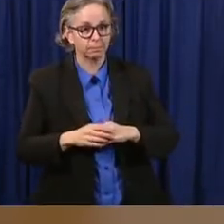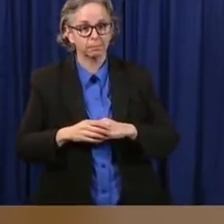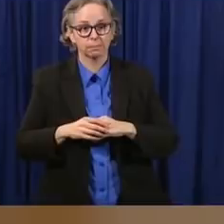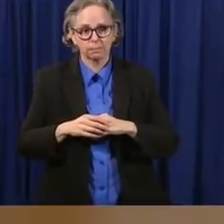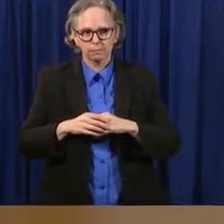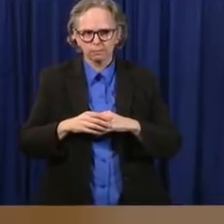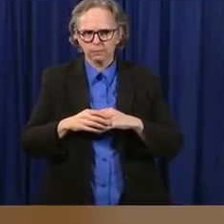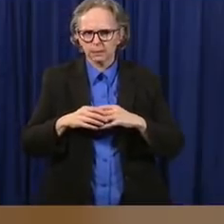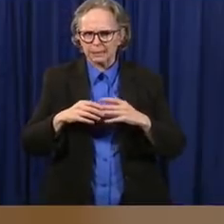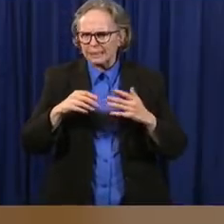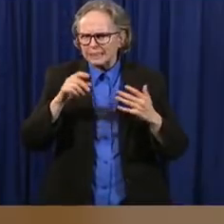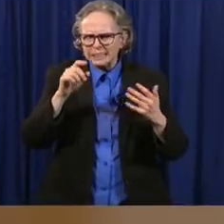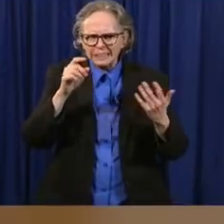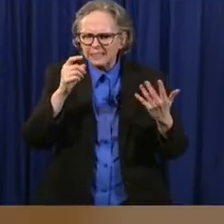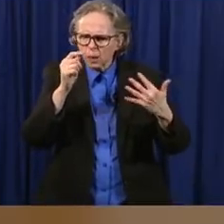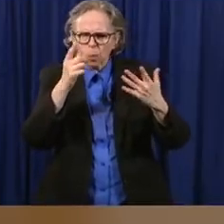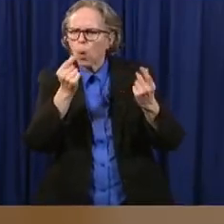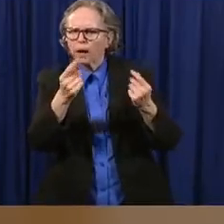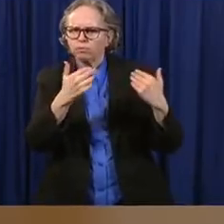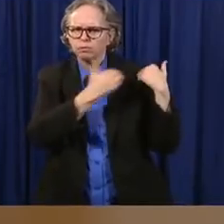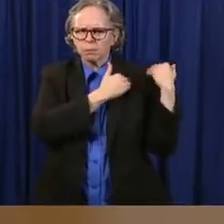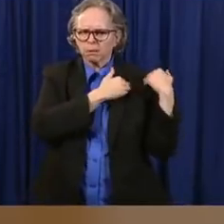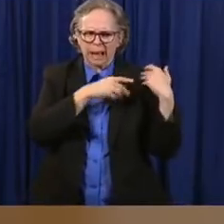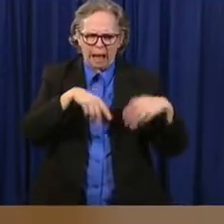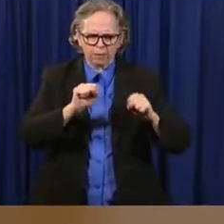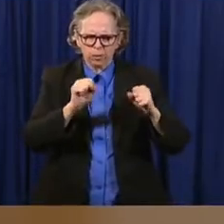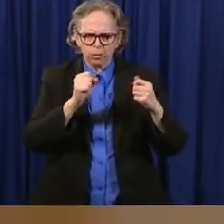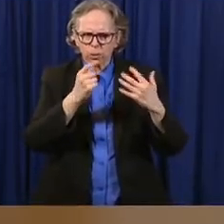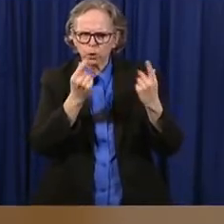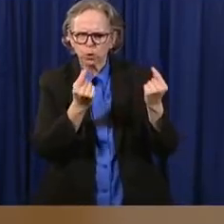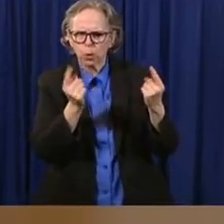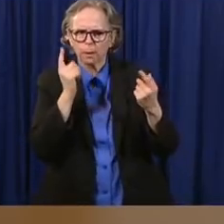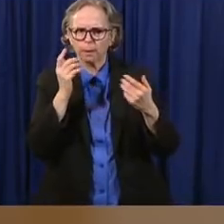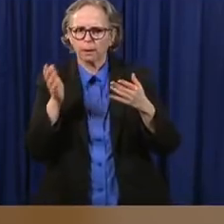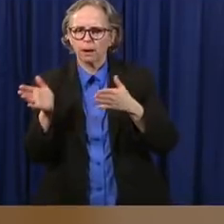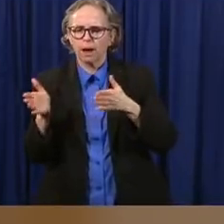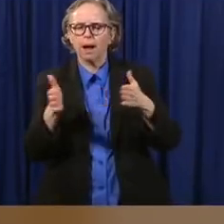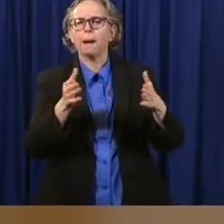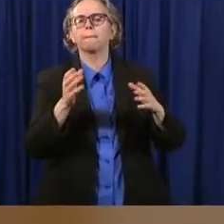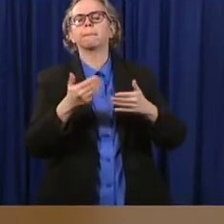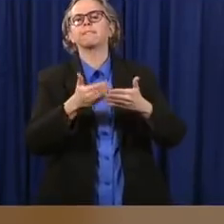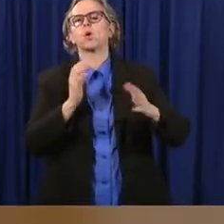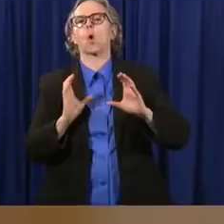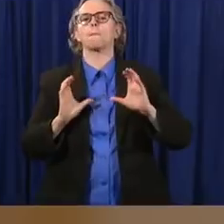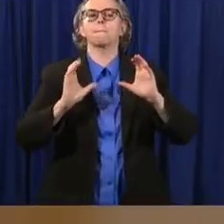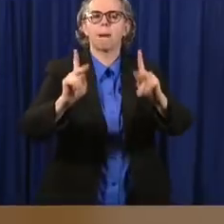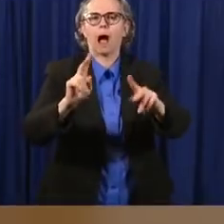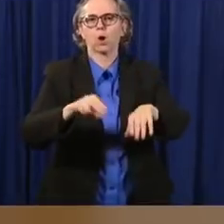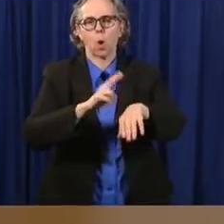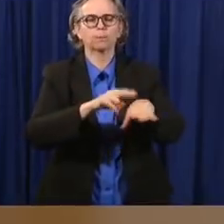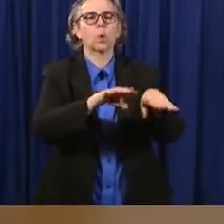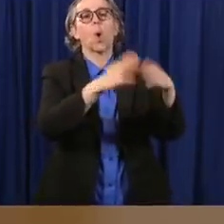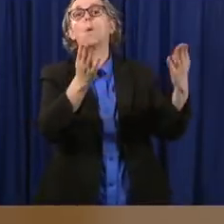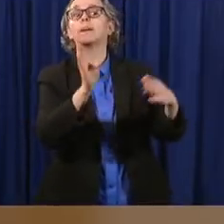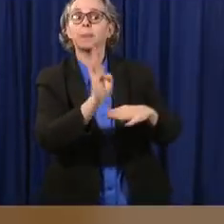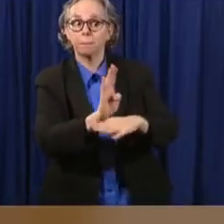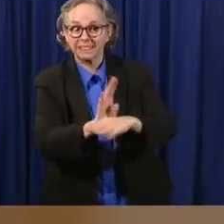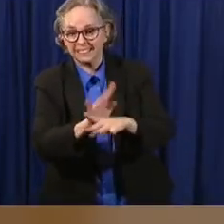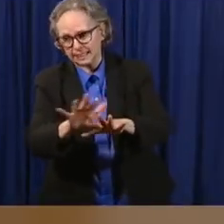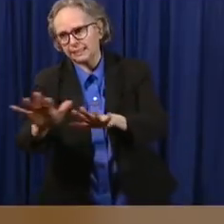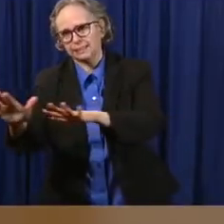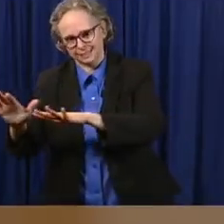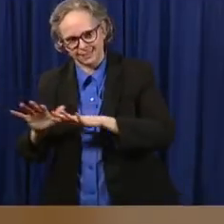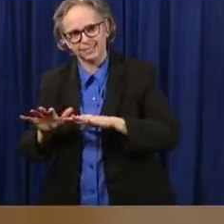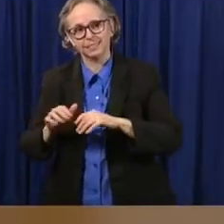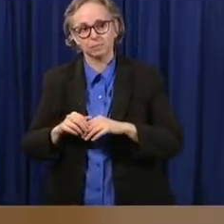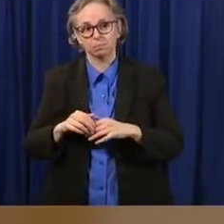sort of kind of gradually, responsibly start to move our world back to something that won't look exactly